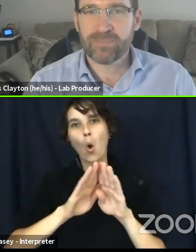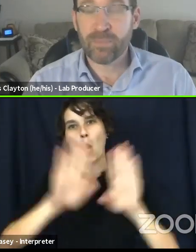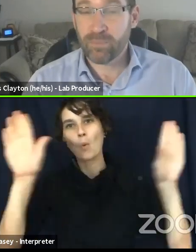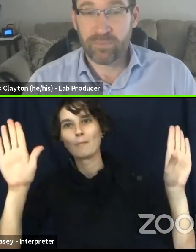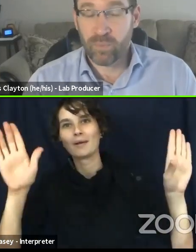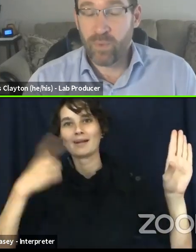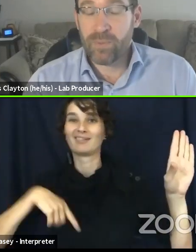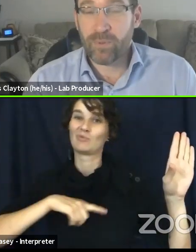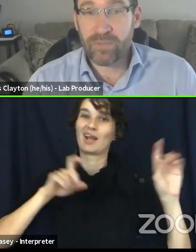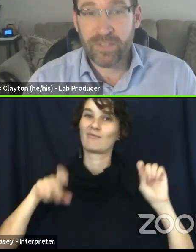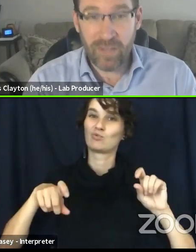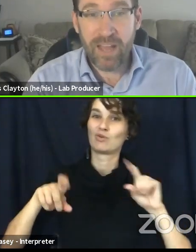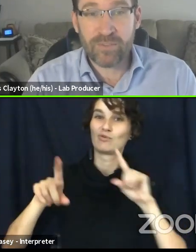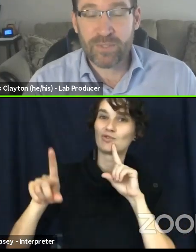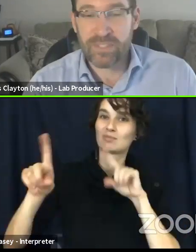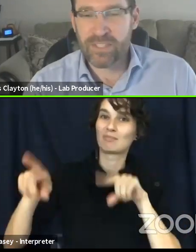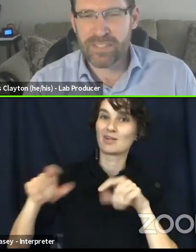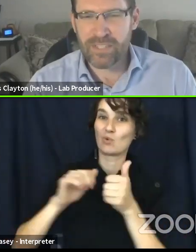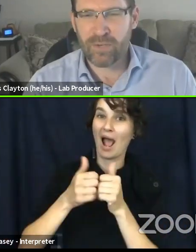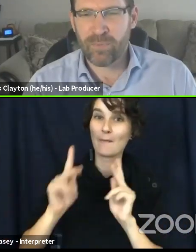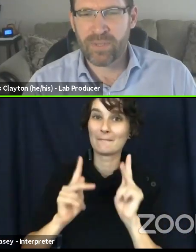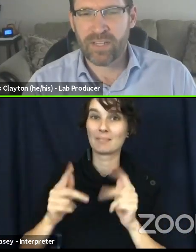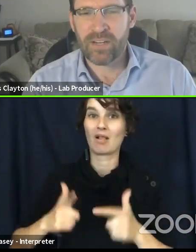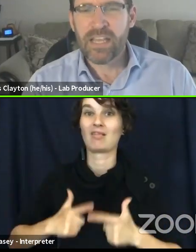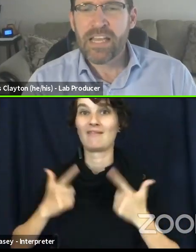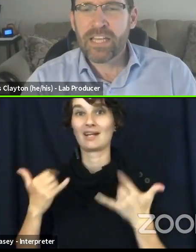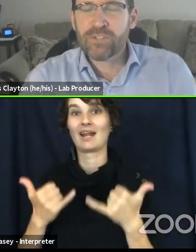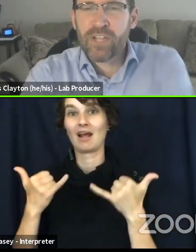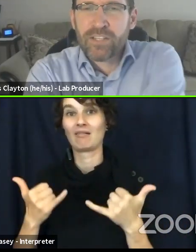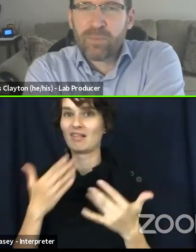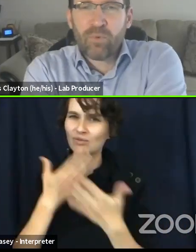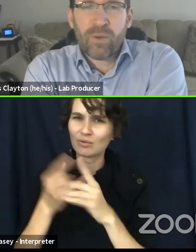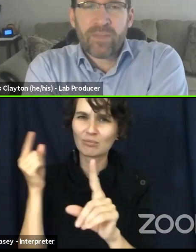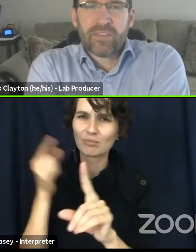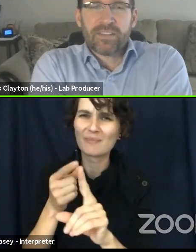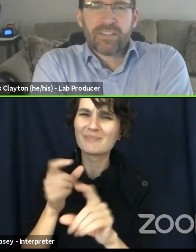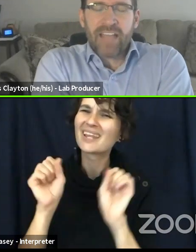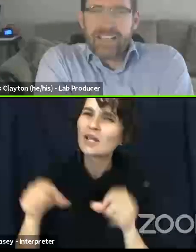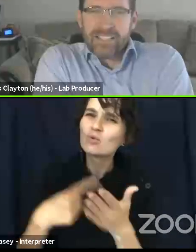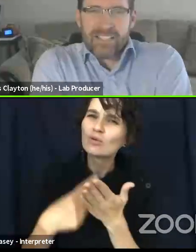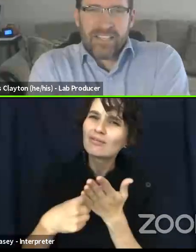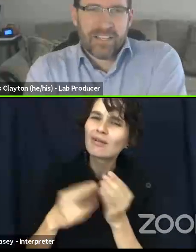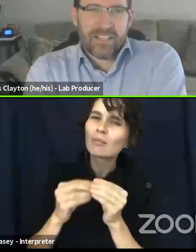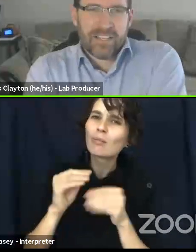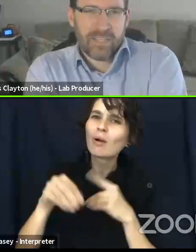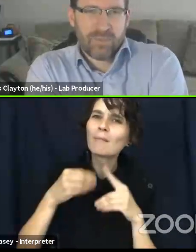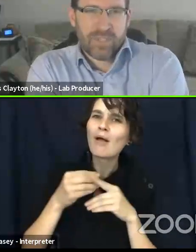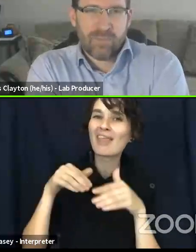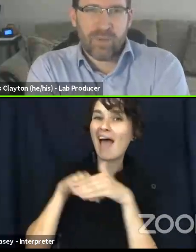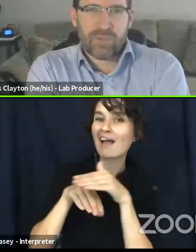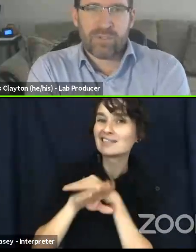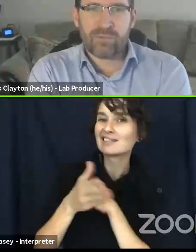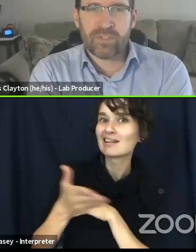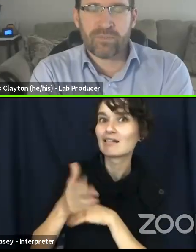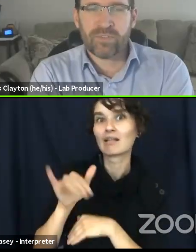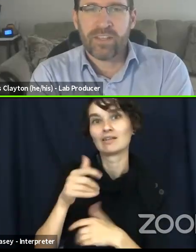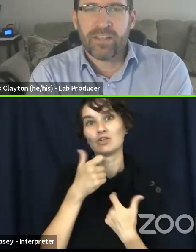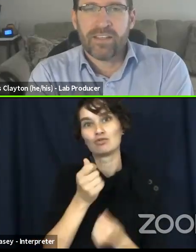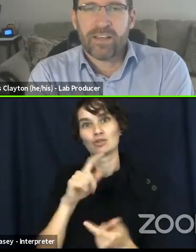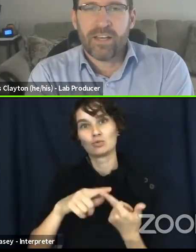what the way people are living their lives, which is such a great point there. Can you talk a little bit more about the access thing? Is really interesting, both in